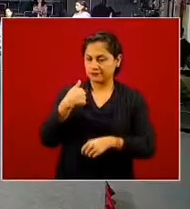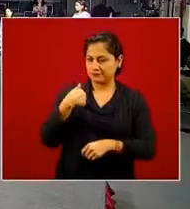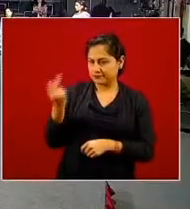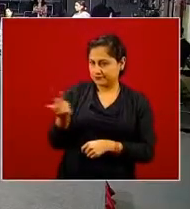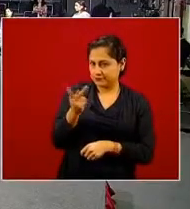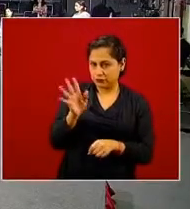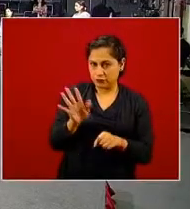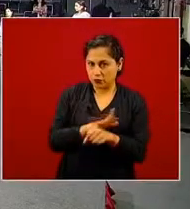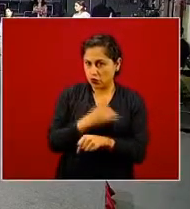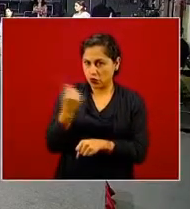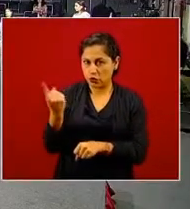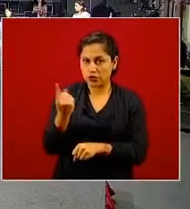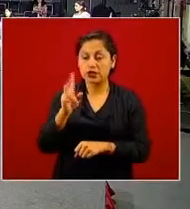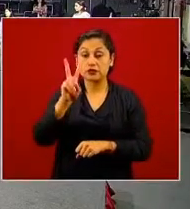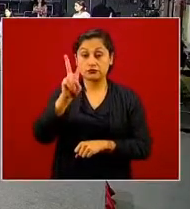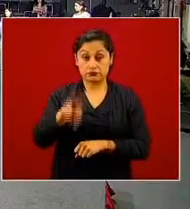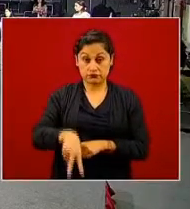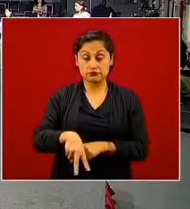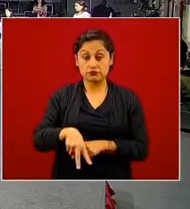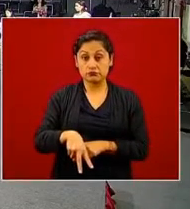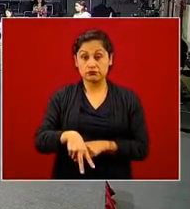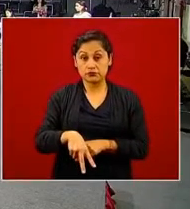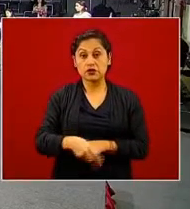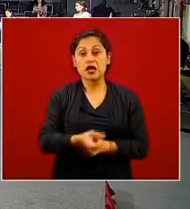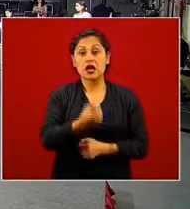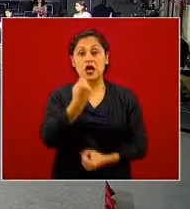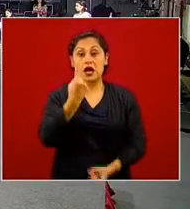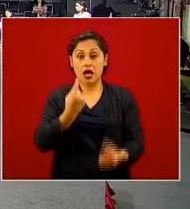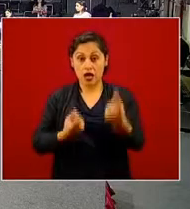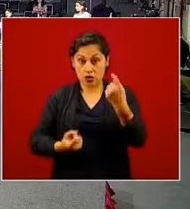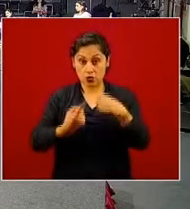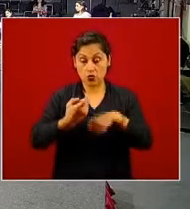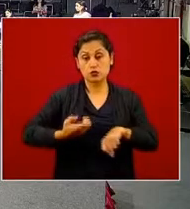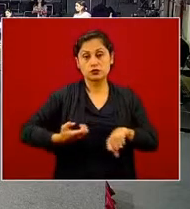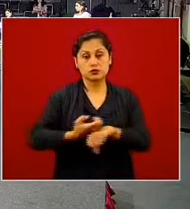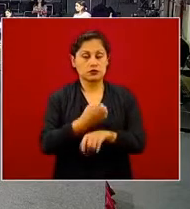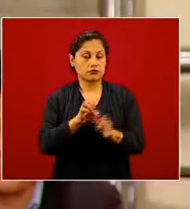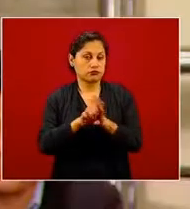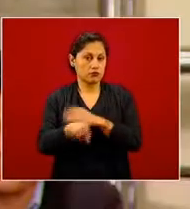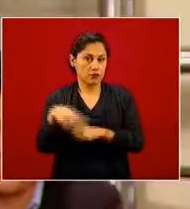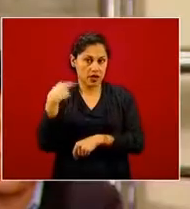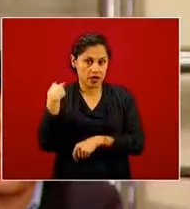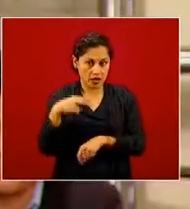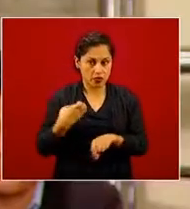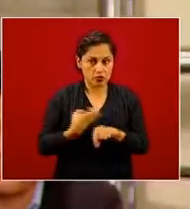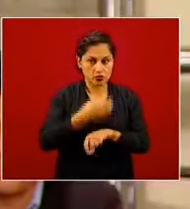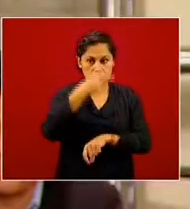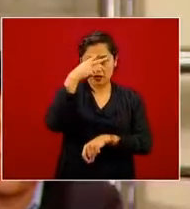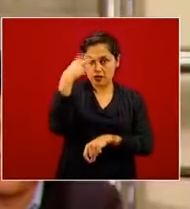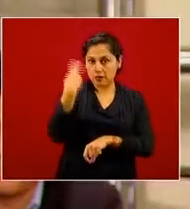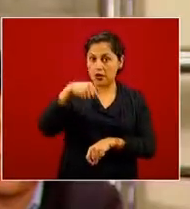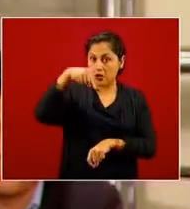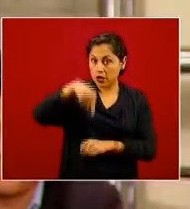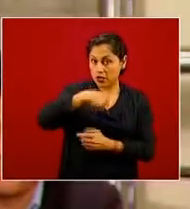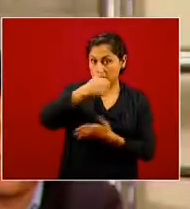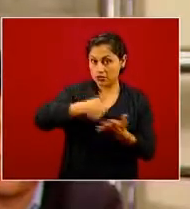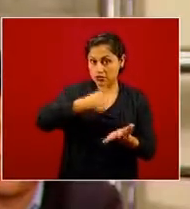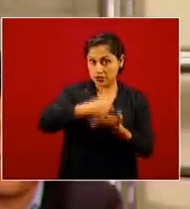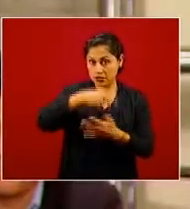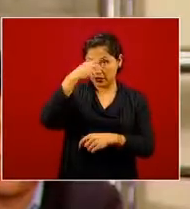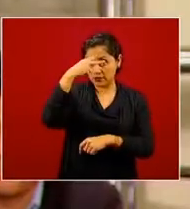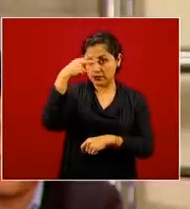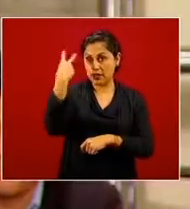institutions. My question is because of this. There have been some cases in some states like Veracruz